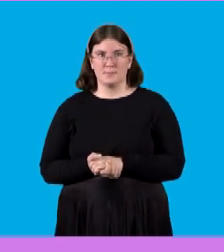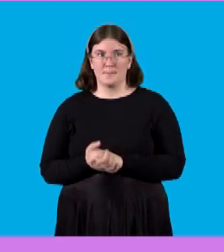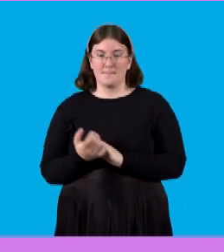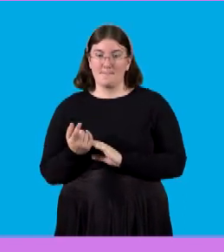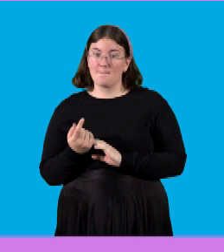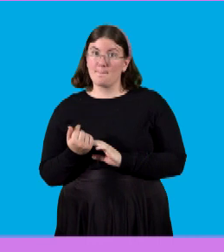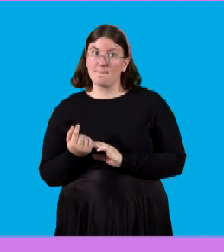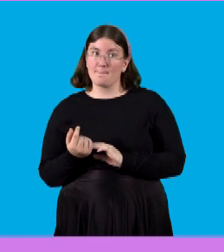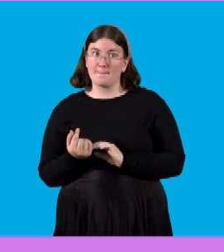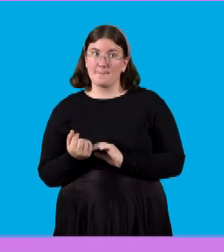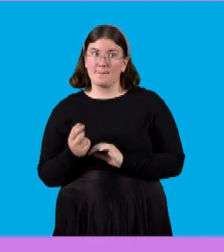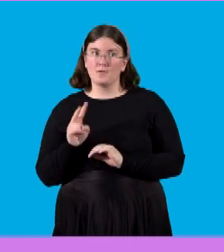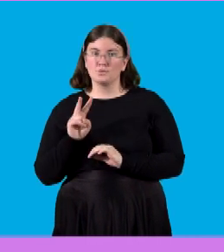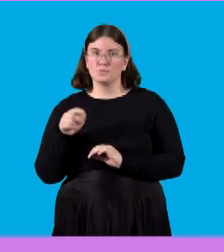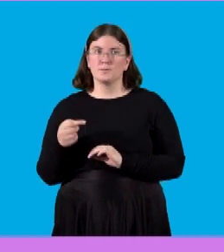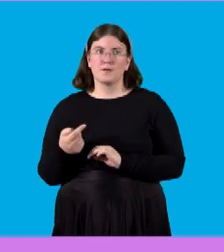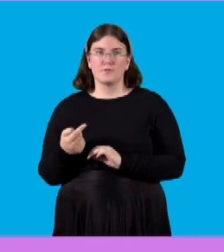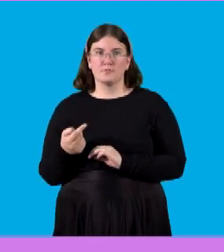So that will give us an amount of